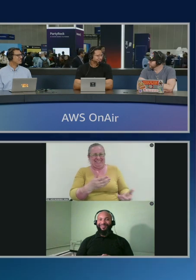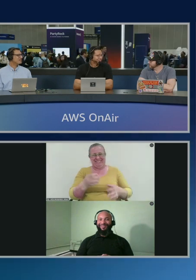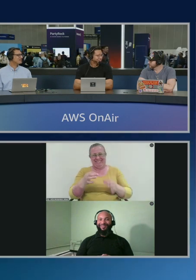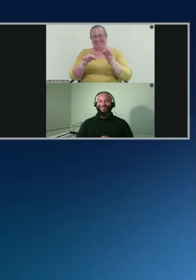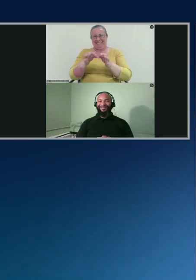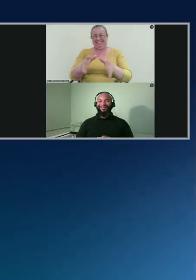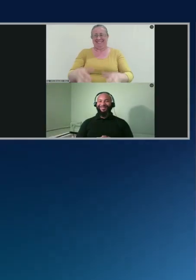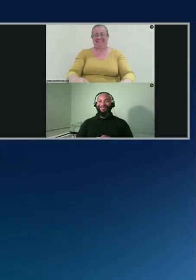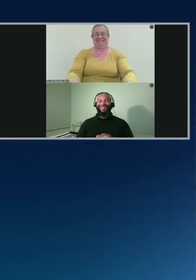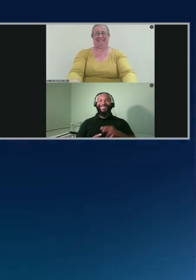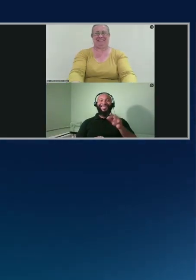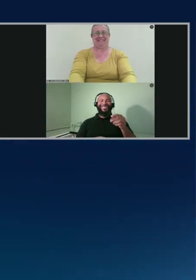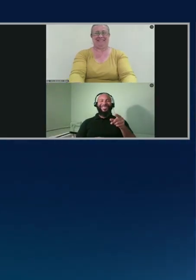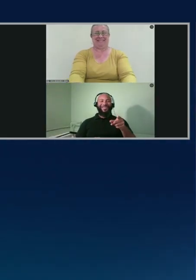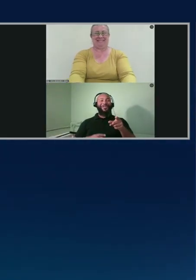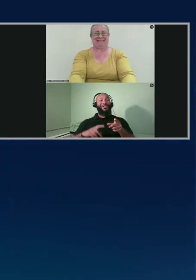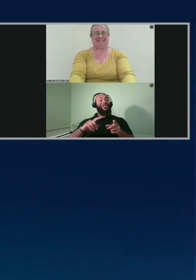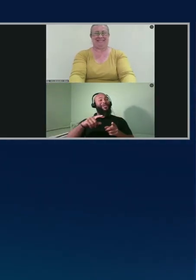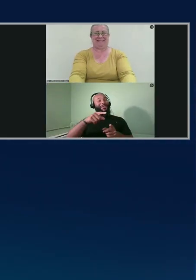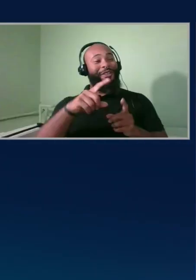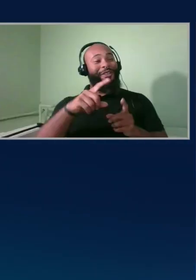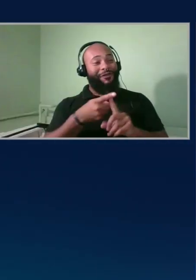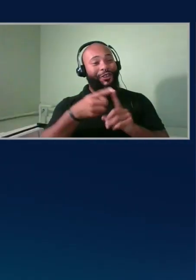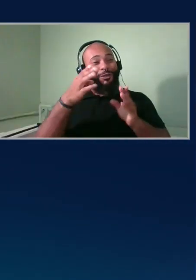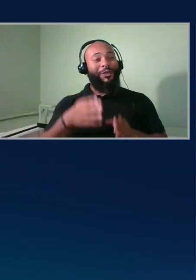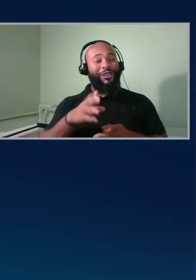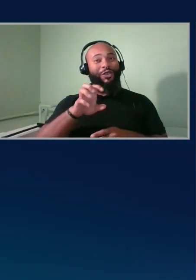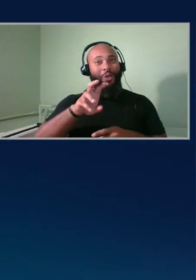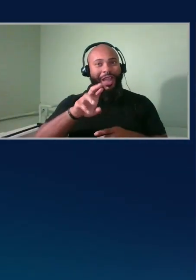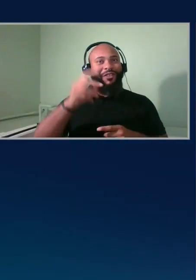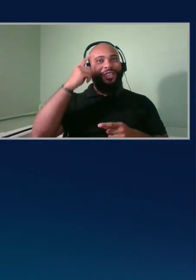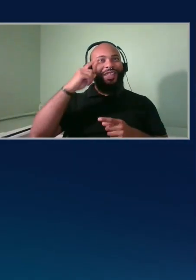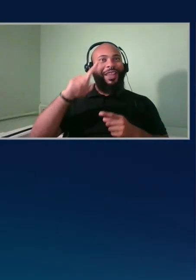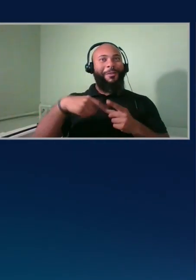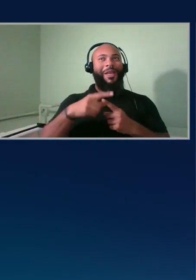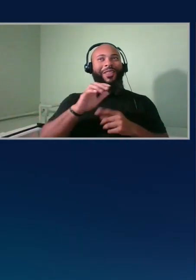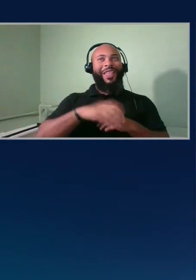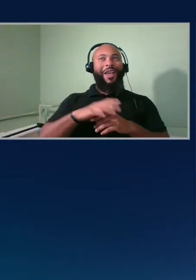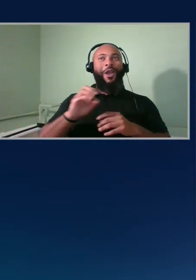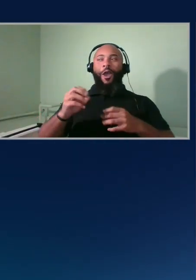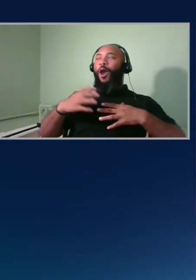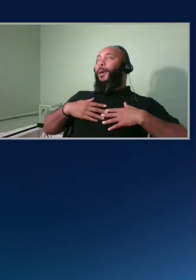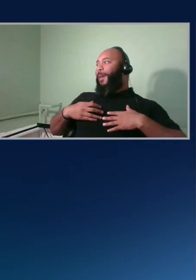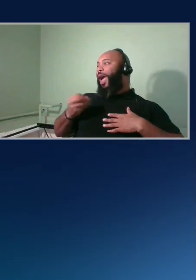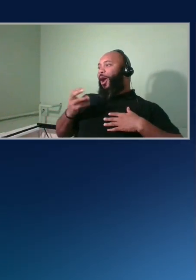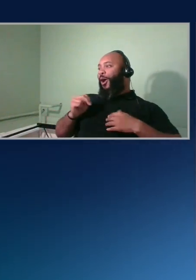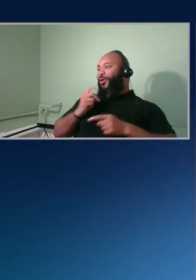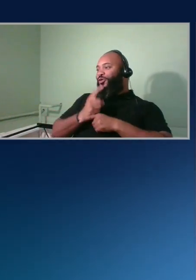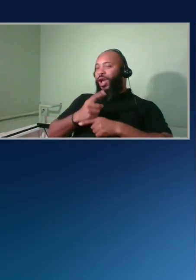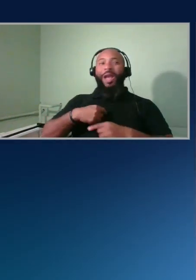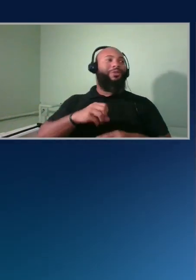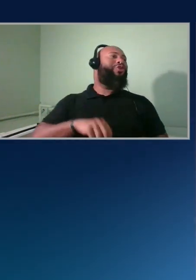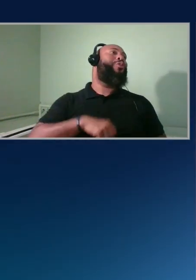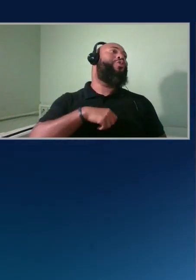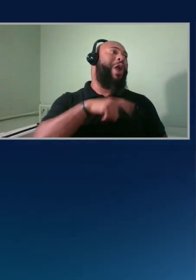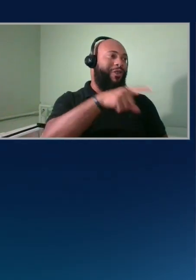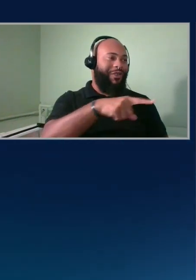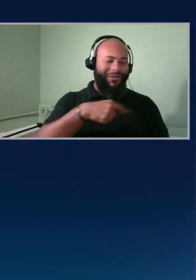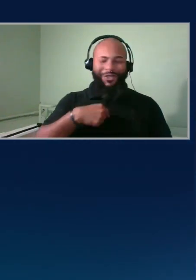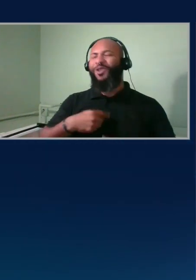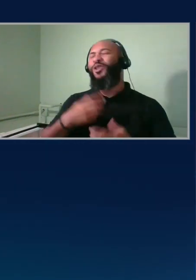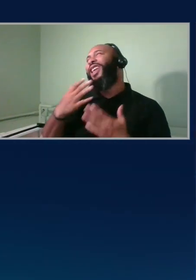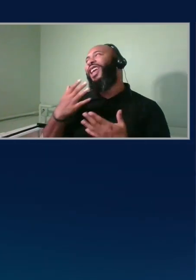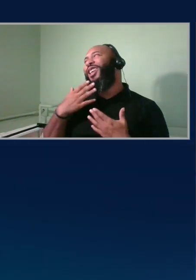to ever do ETL. To ever think of that on my own. I'm so proud of you. Thank you. Thank you. That